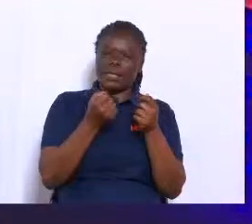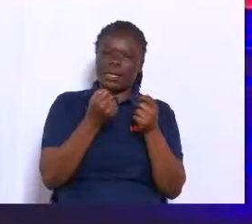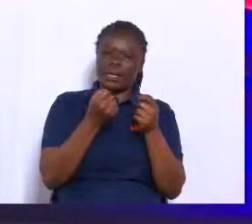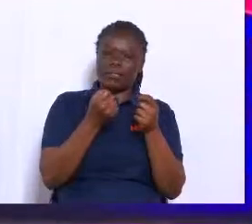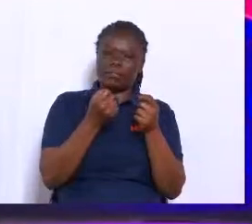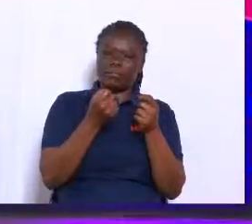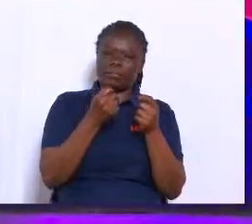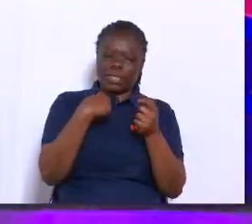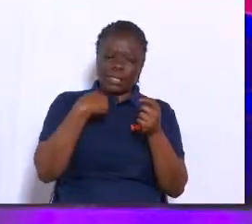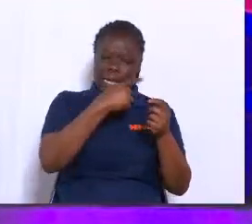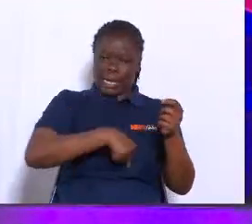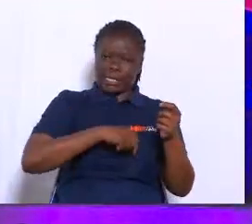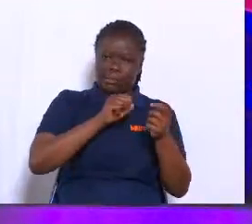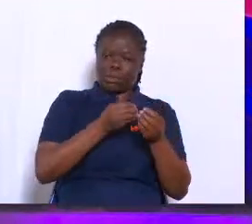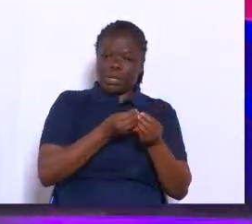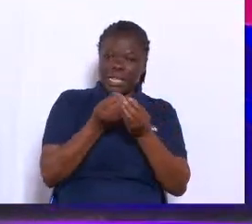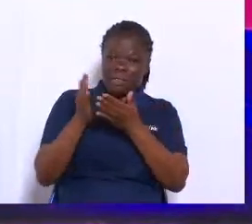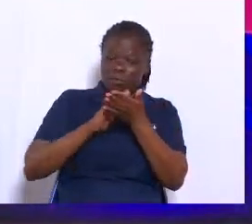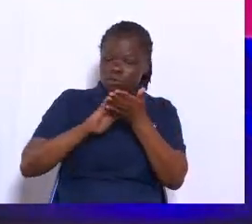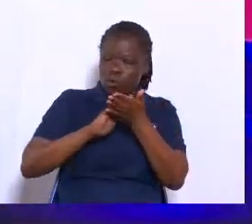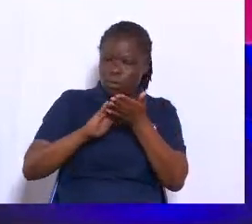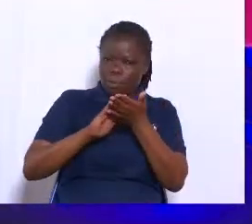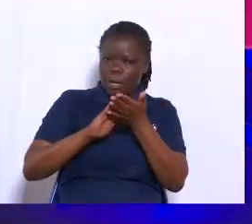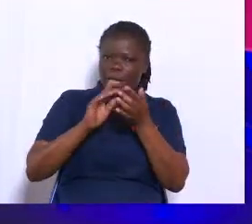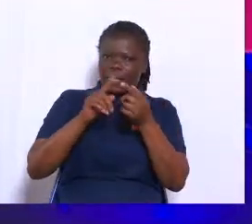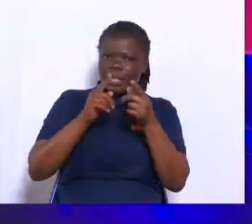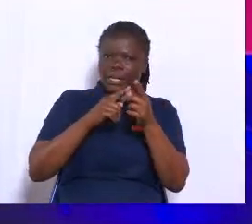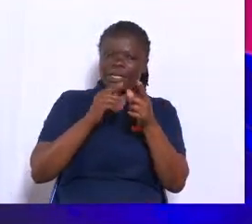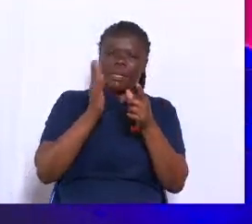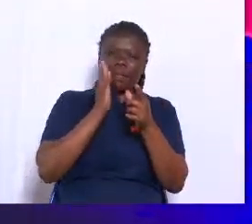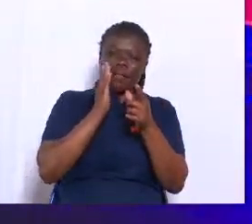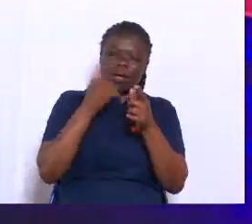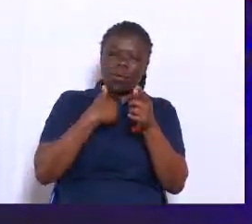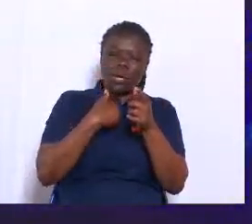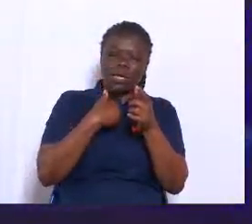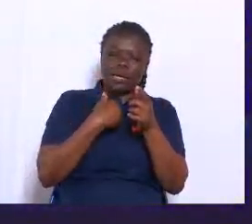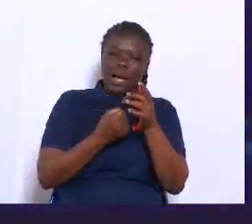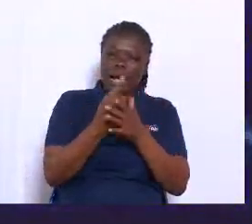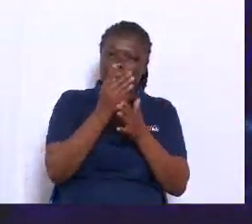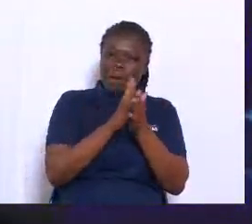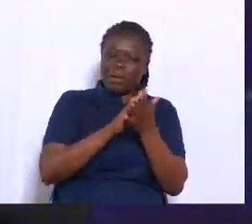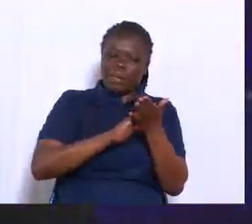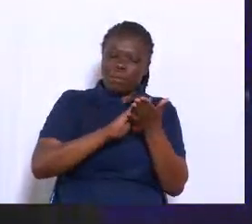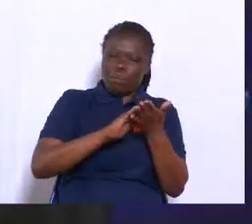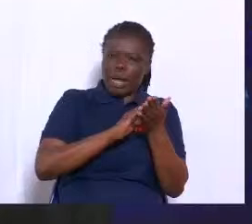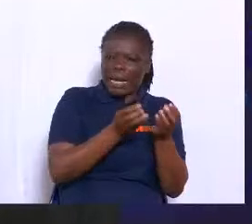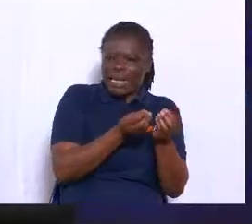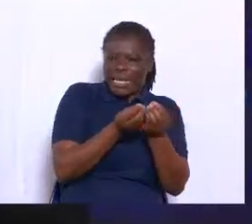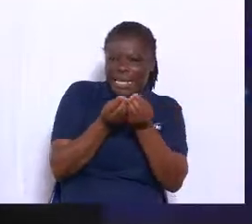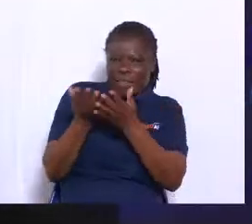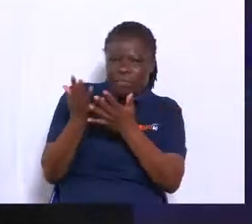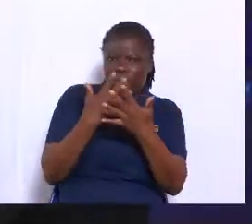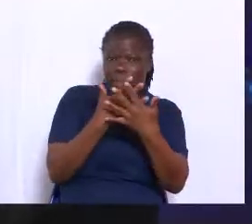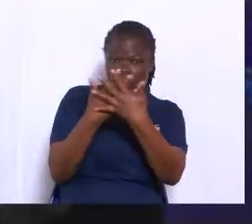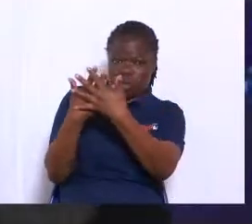in soap, and the mothers would make bars of soap about this long. send it in, and the prisoners would